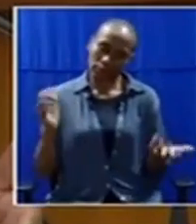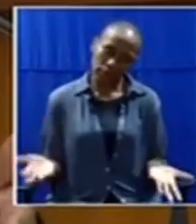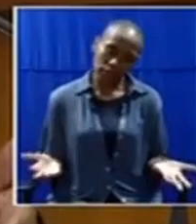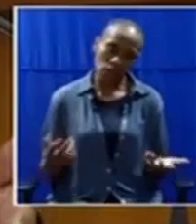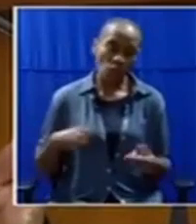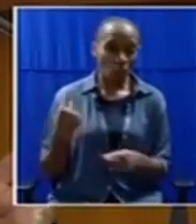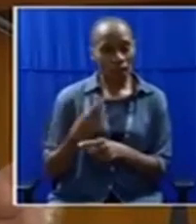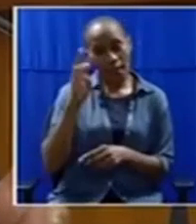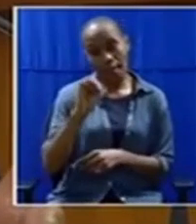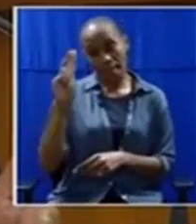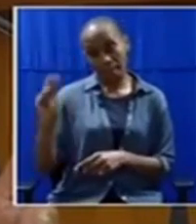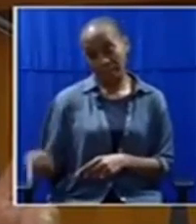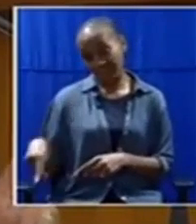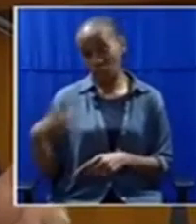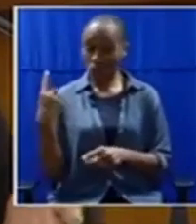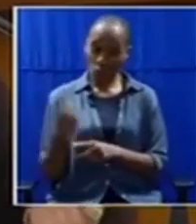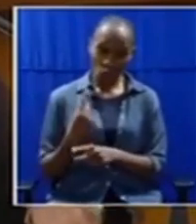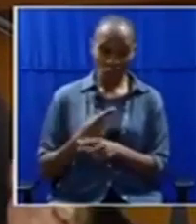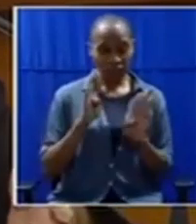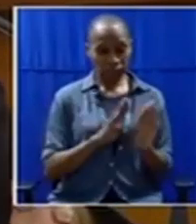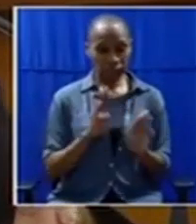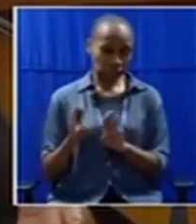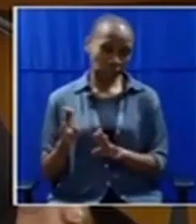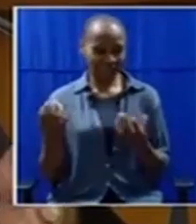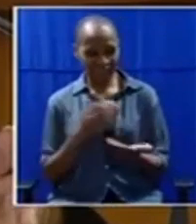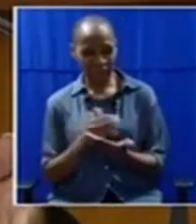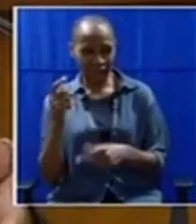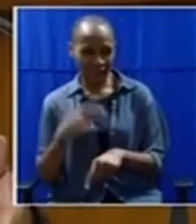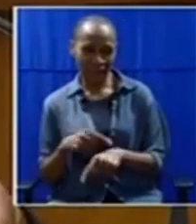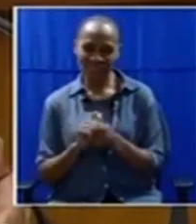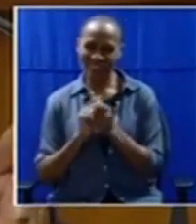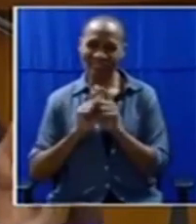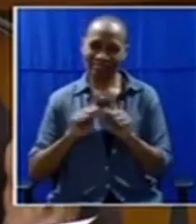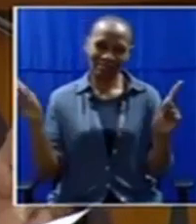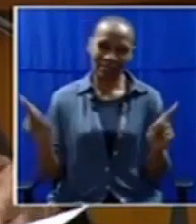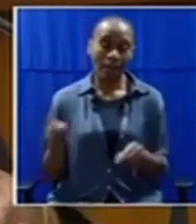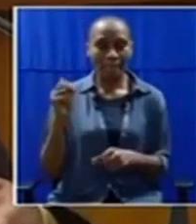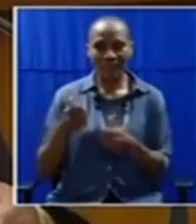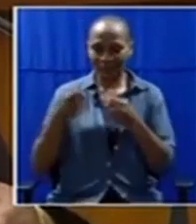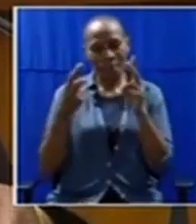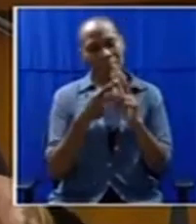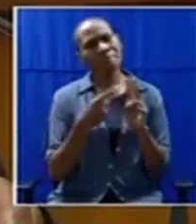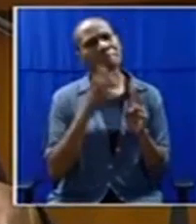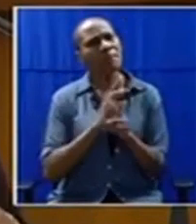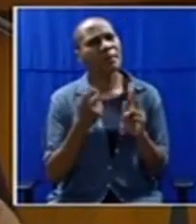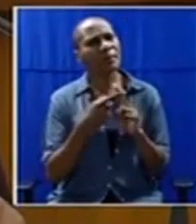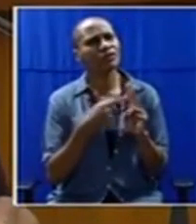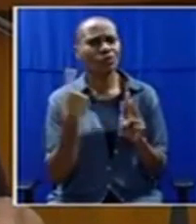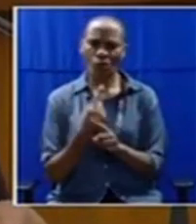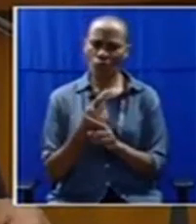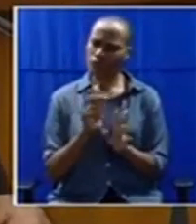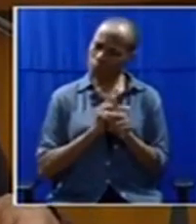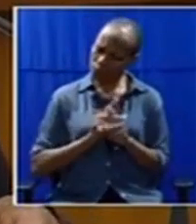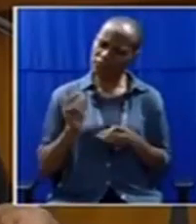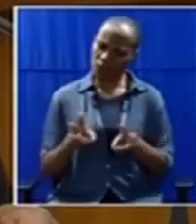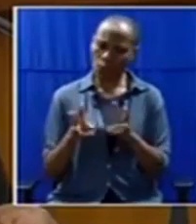conduct as MPs has sometimes given our presiding officers grey hairs, they continue to conduct themselves in the most professional